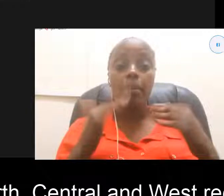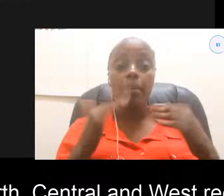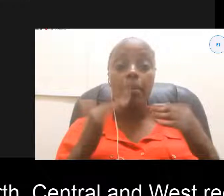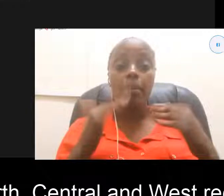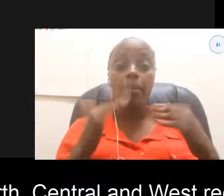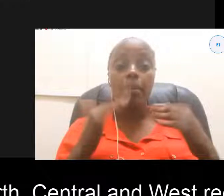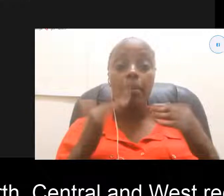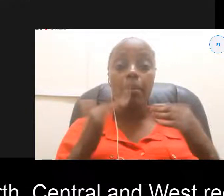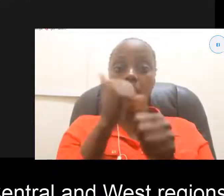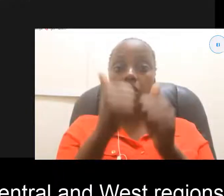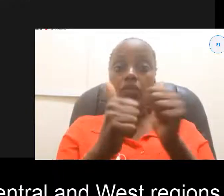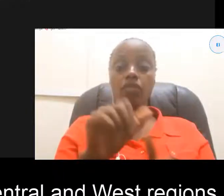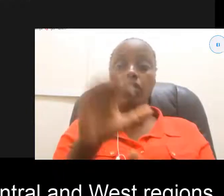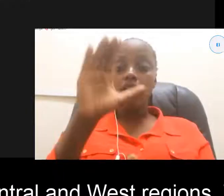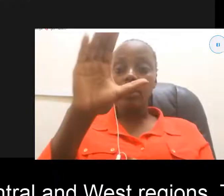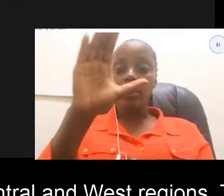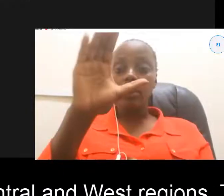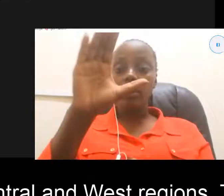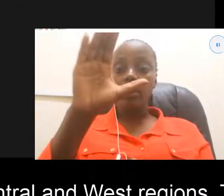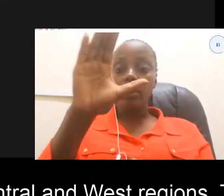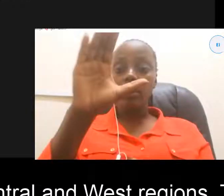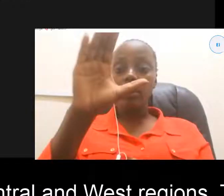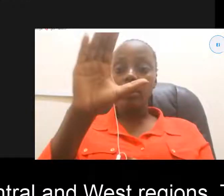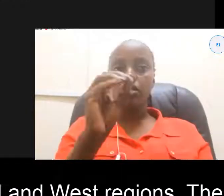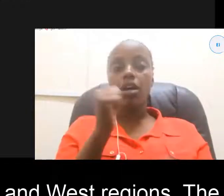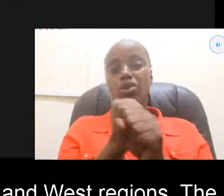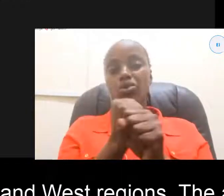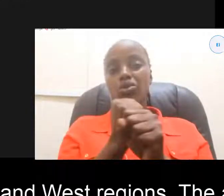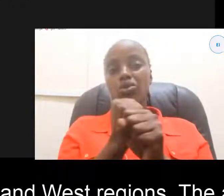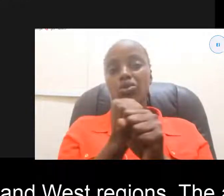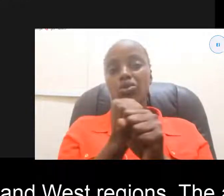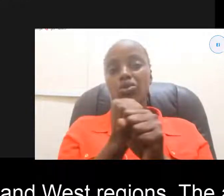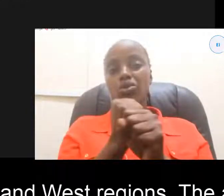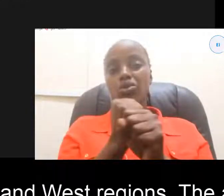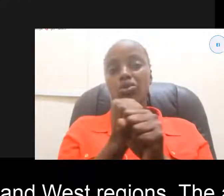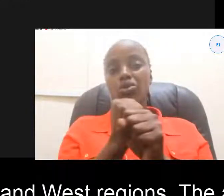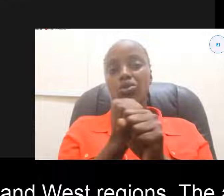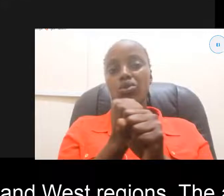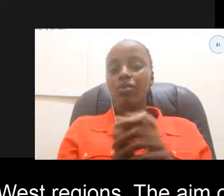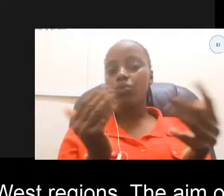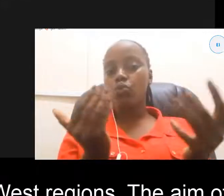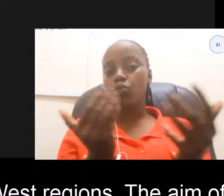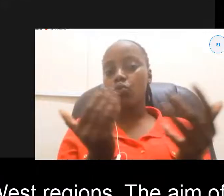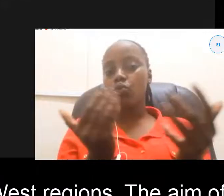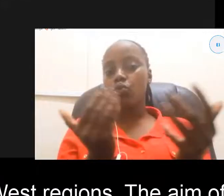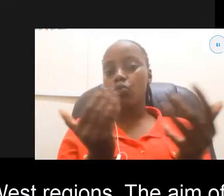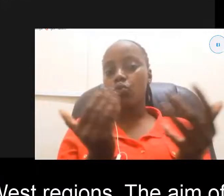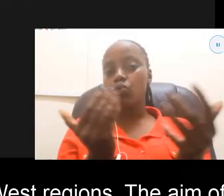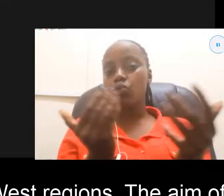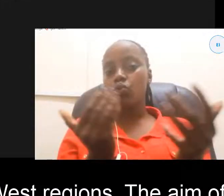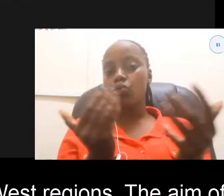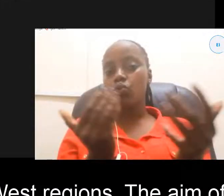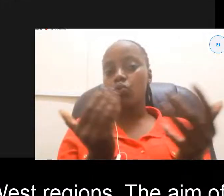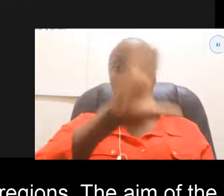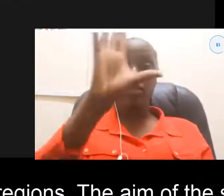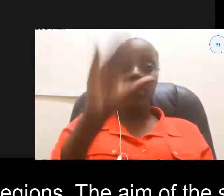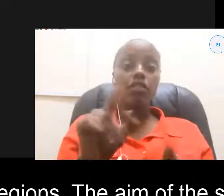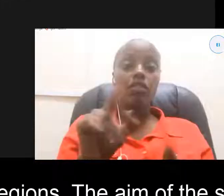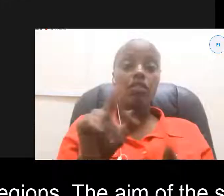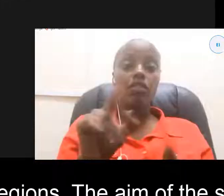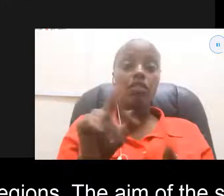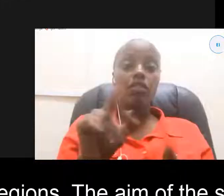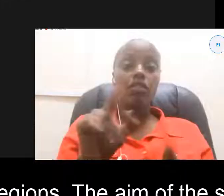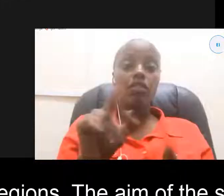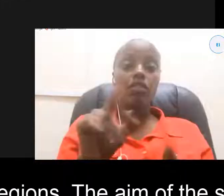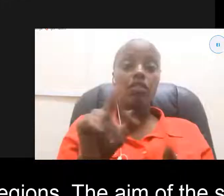that civil society organizations are doing in East Africa, in the country, and